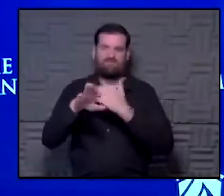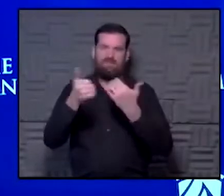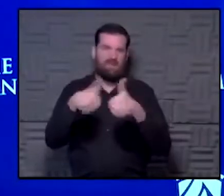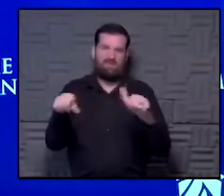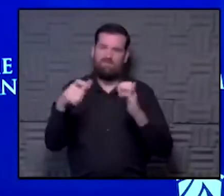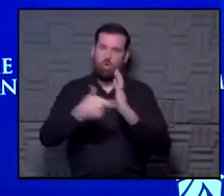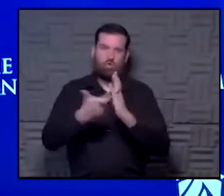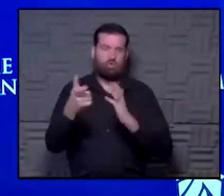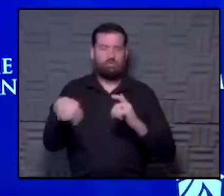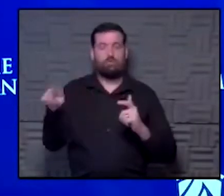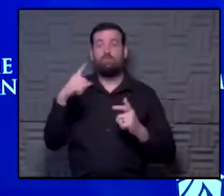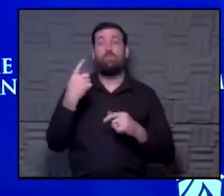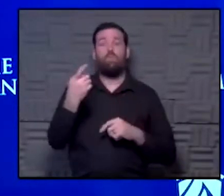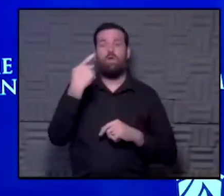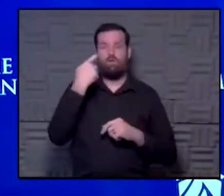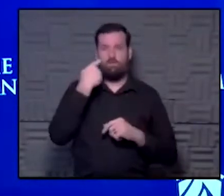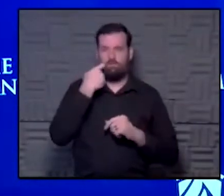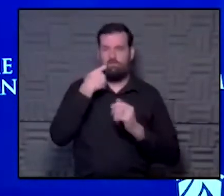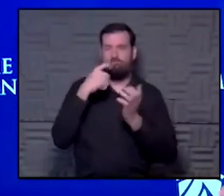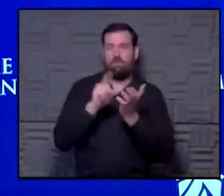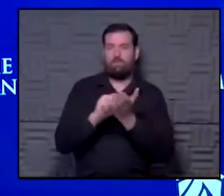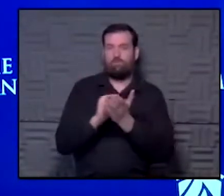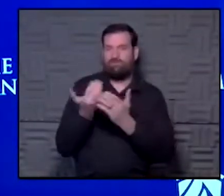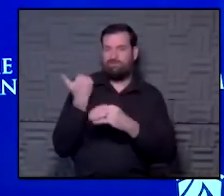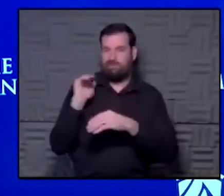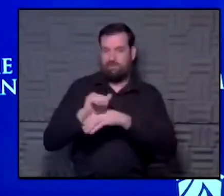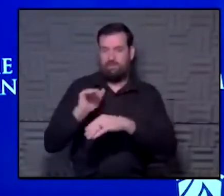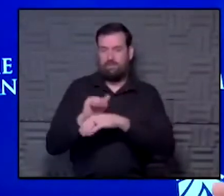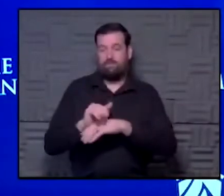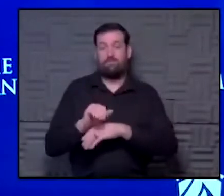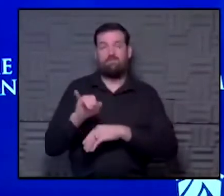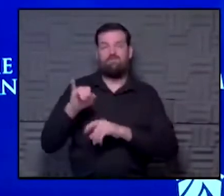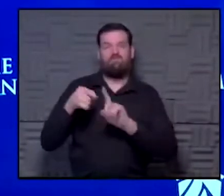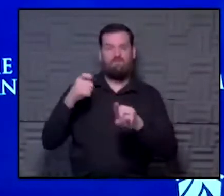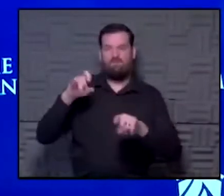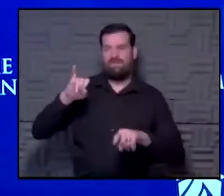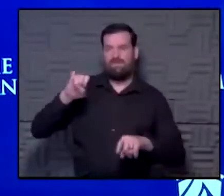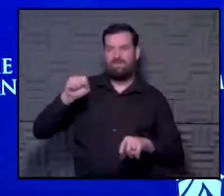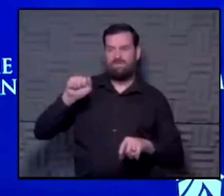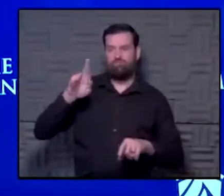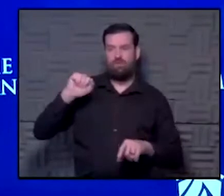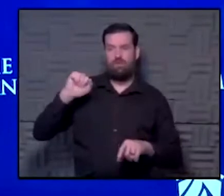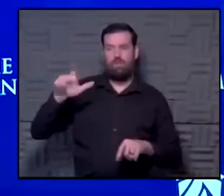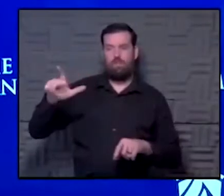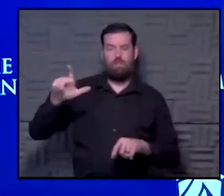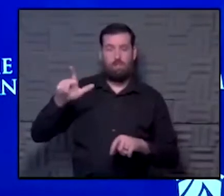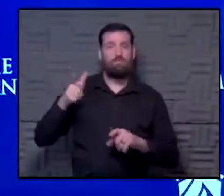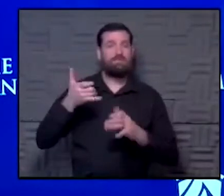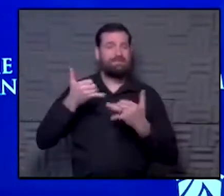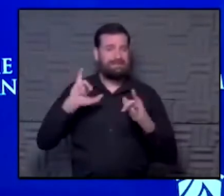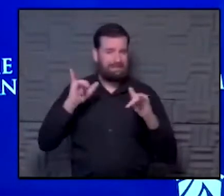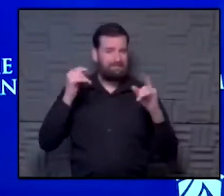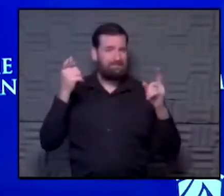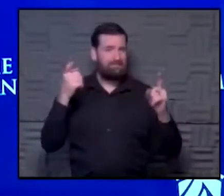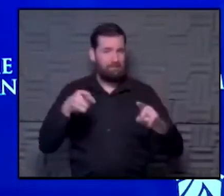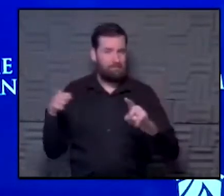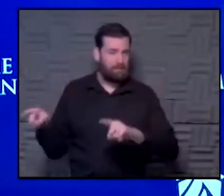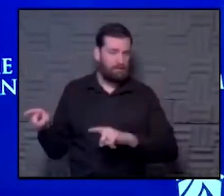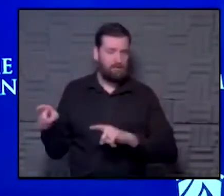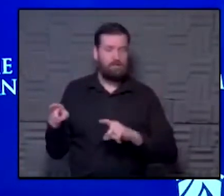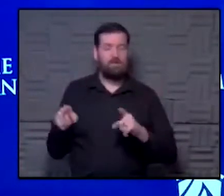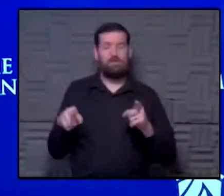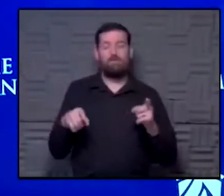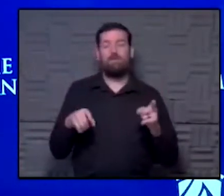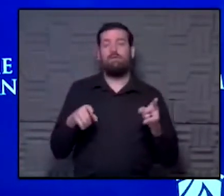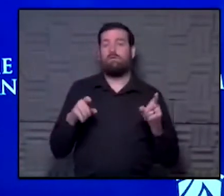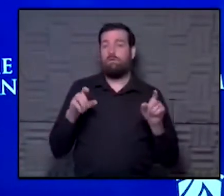And there's one that got published last night about the effect of Israel being vaccinated, and there is still a slight incidence of your being